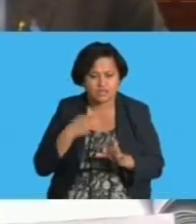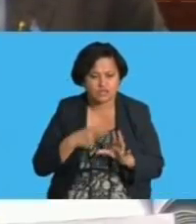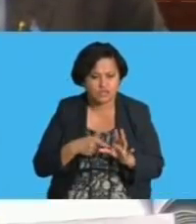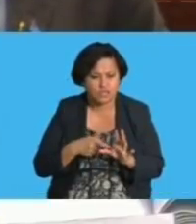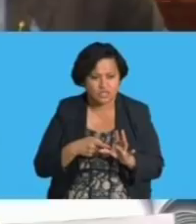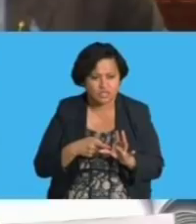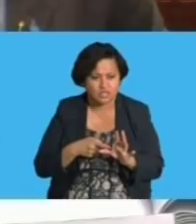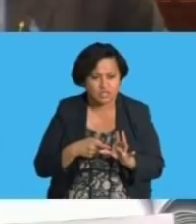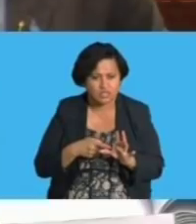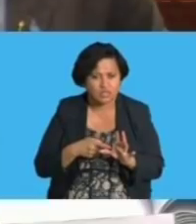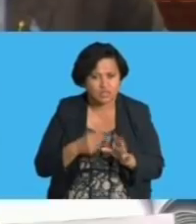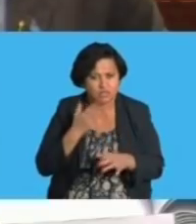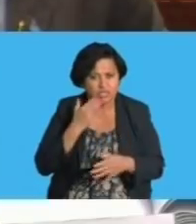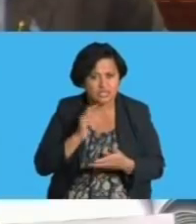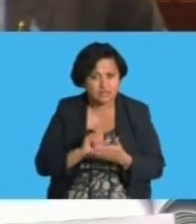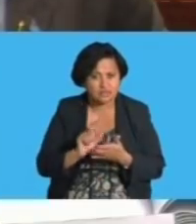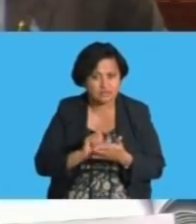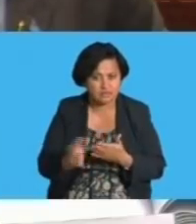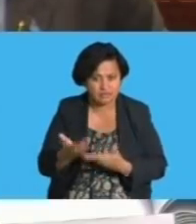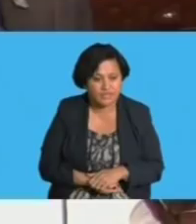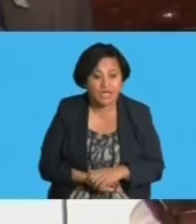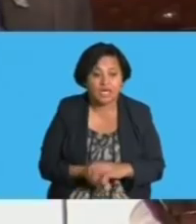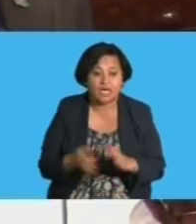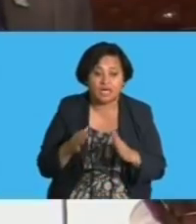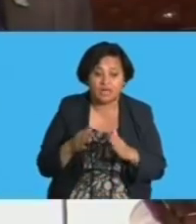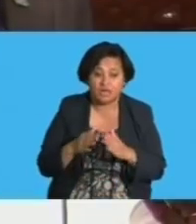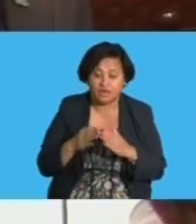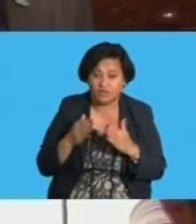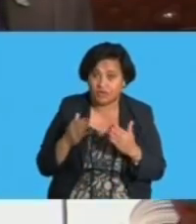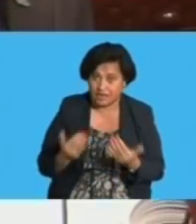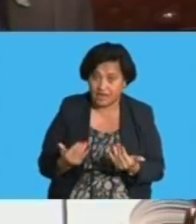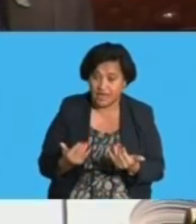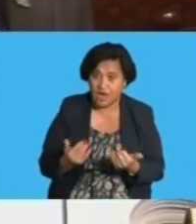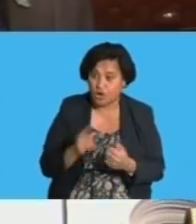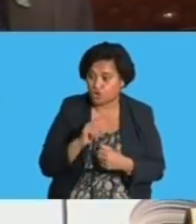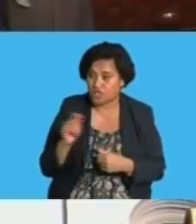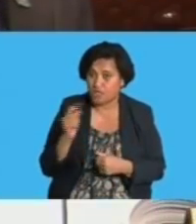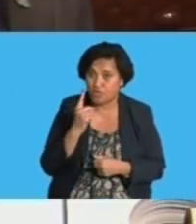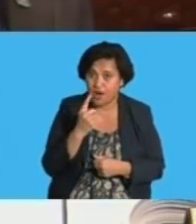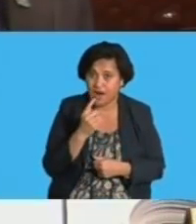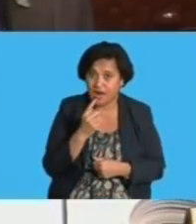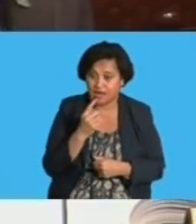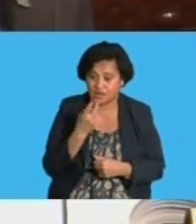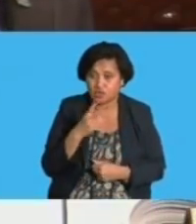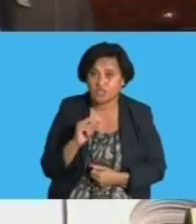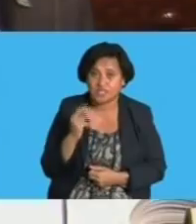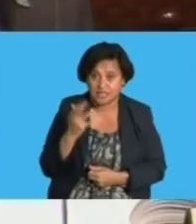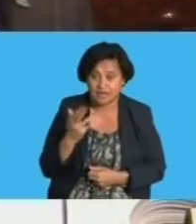have some clarification from the Honourable Minister? As of Term 1 2019, we have been